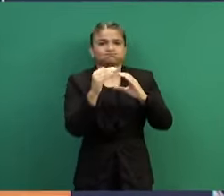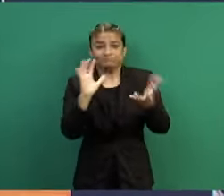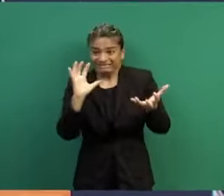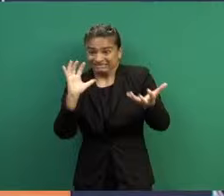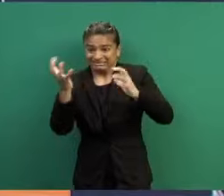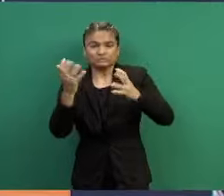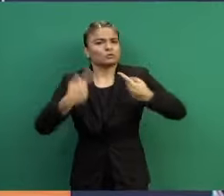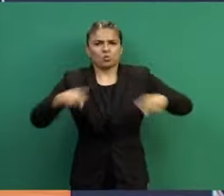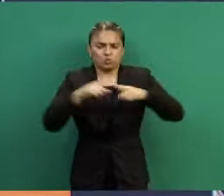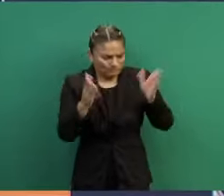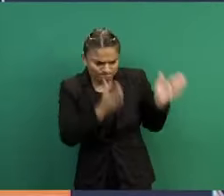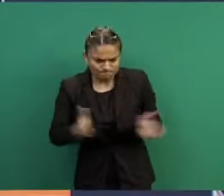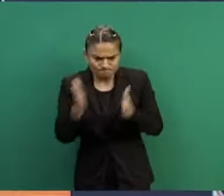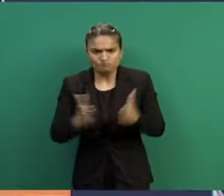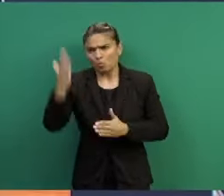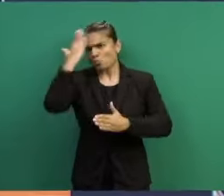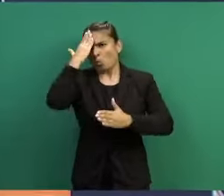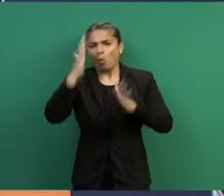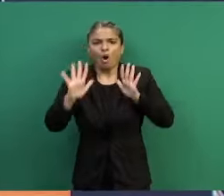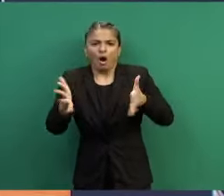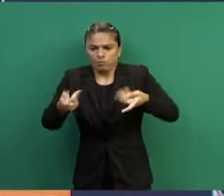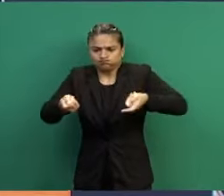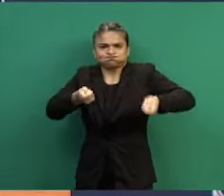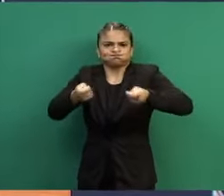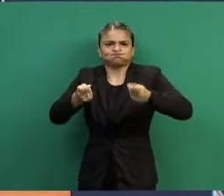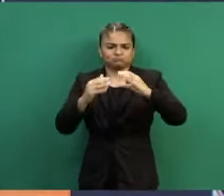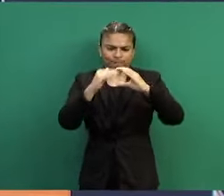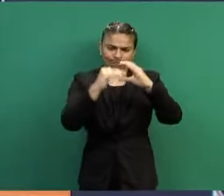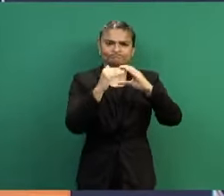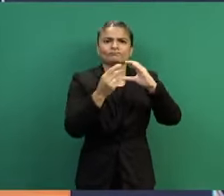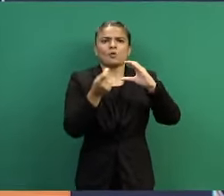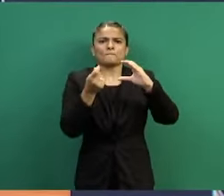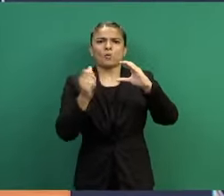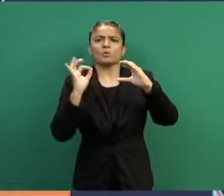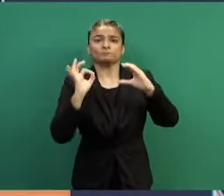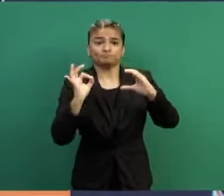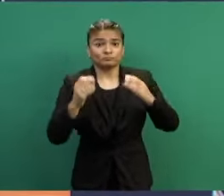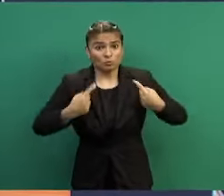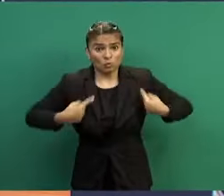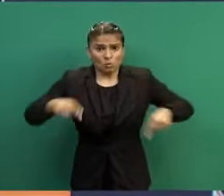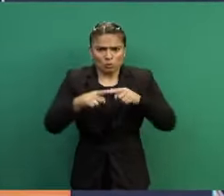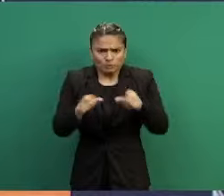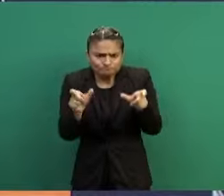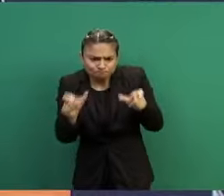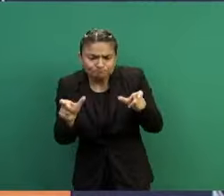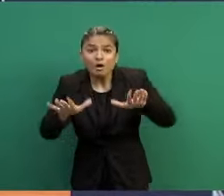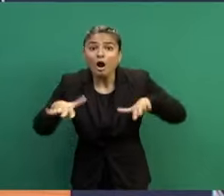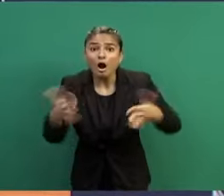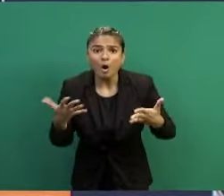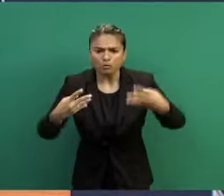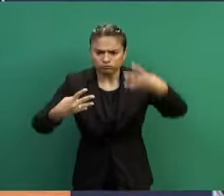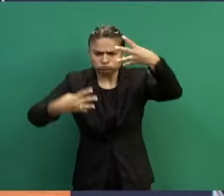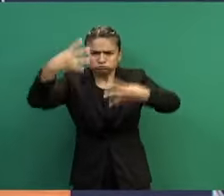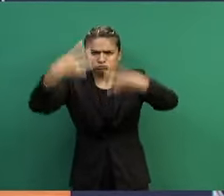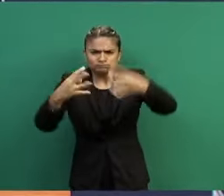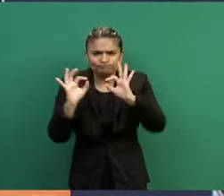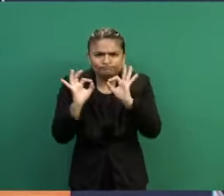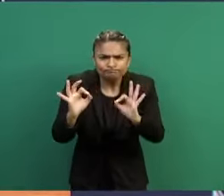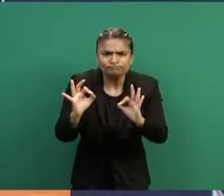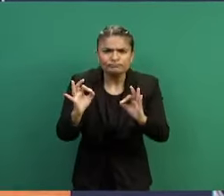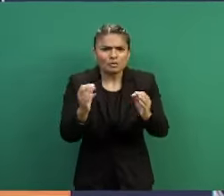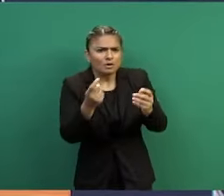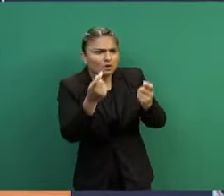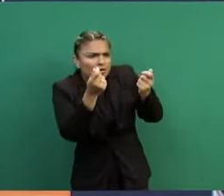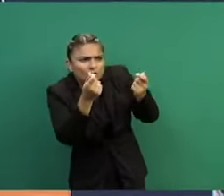Decisions will continue to be data dependent and sensitive to the balance of risks to the outlook.